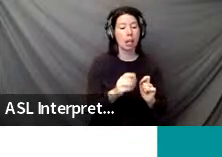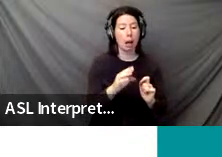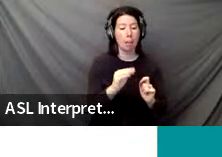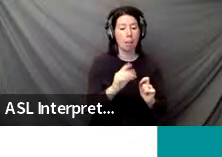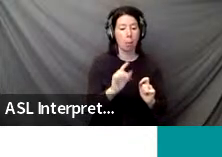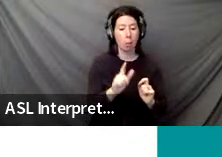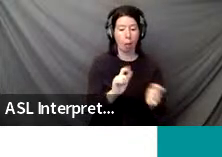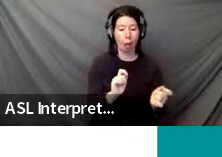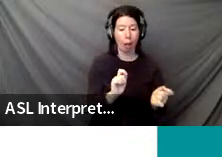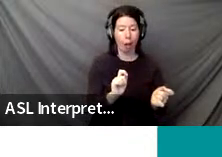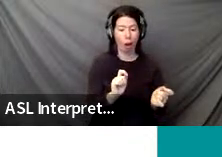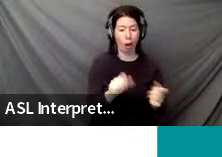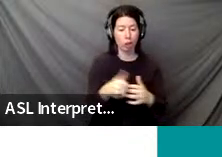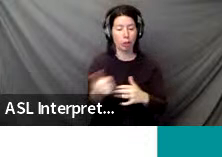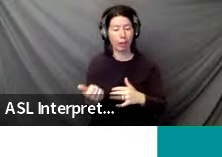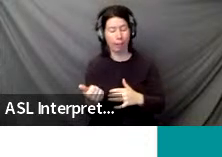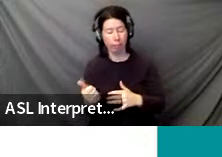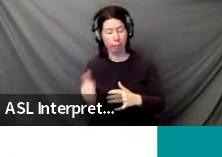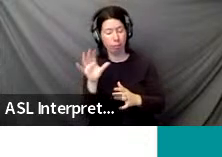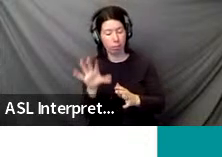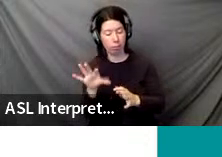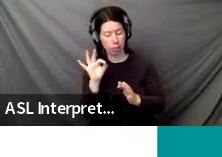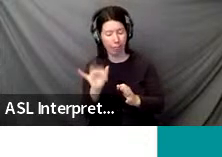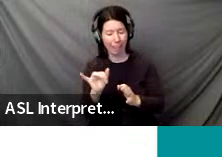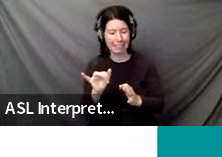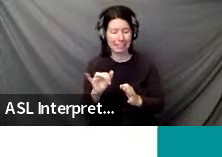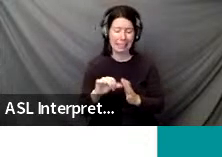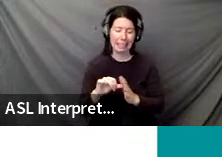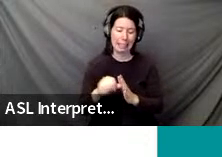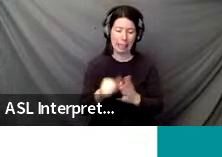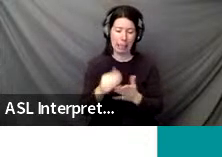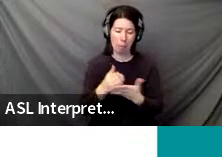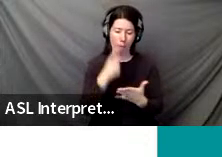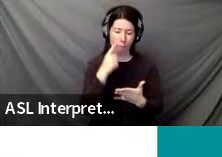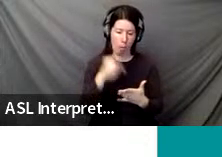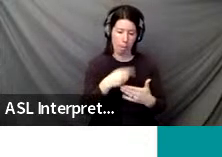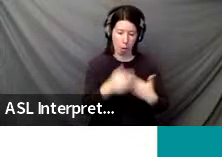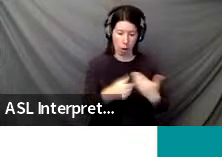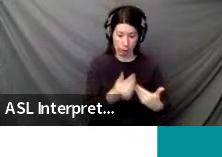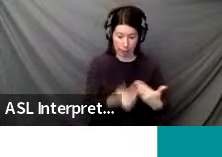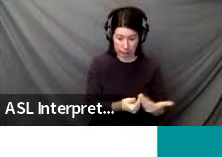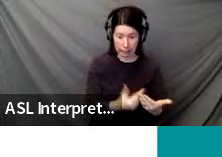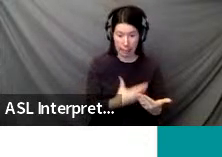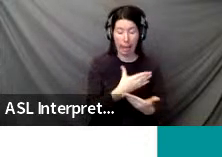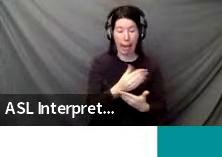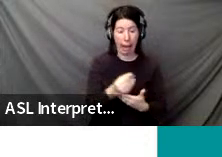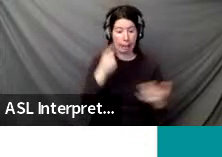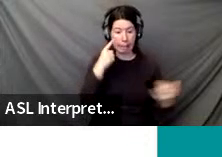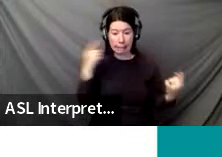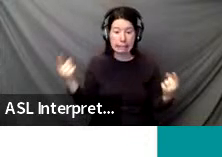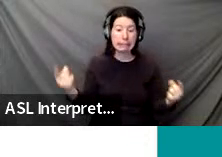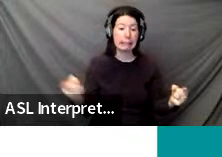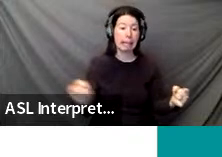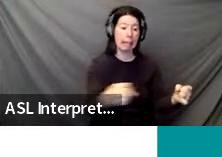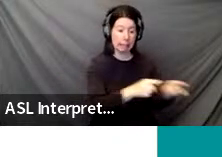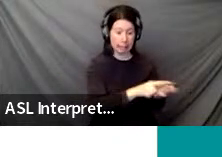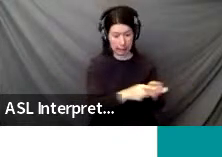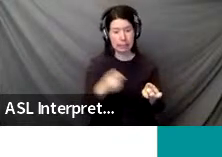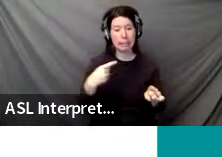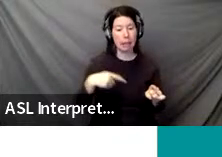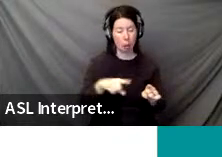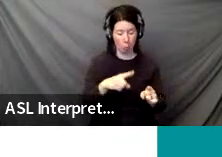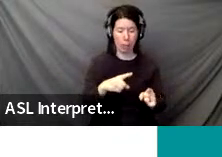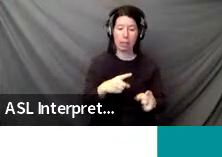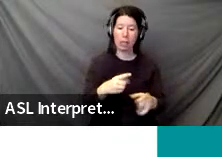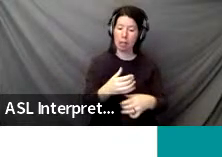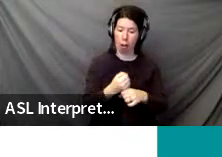those key pieces of kind of progress and consensus with the region that we reached last year with